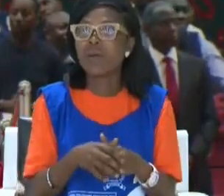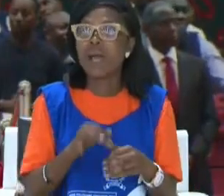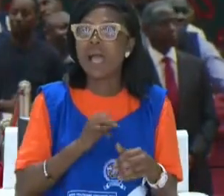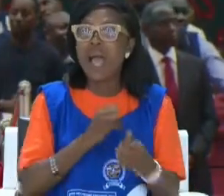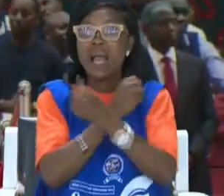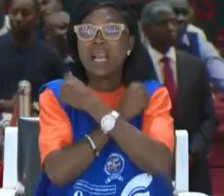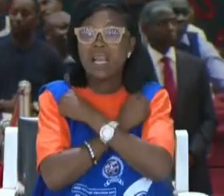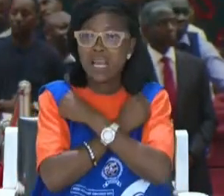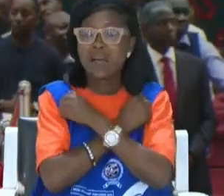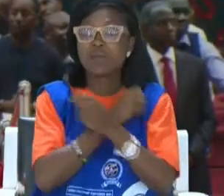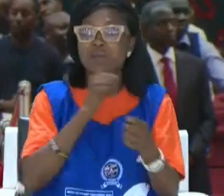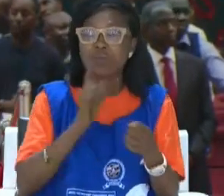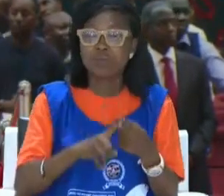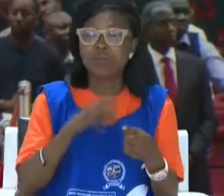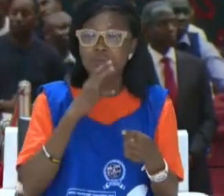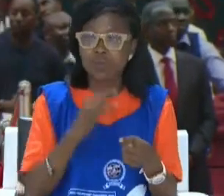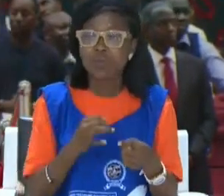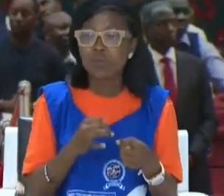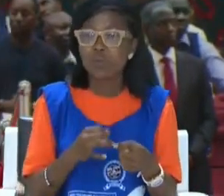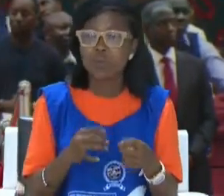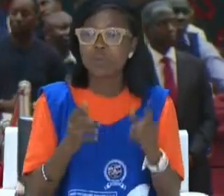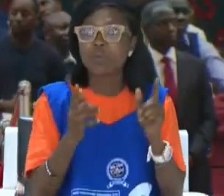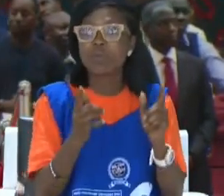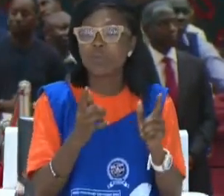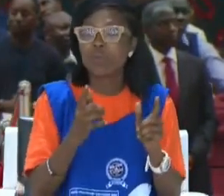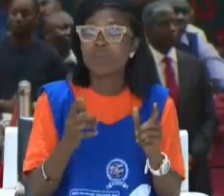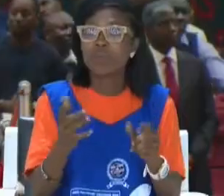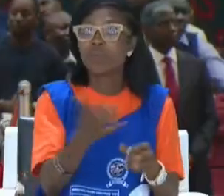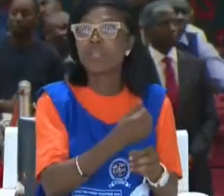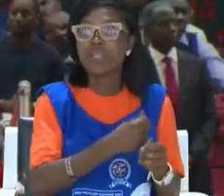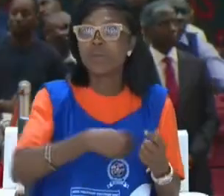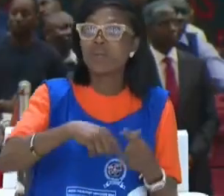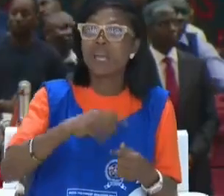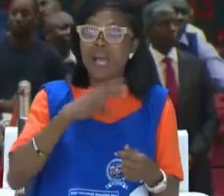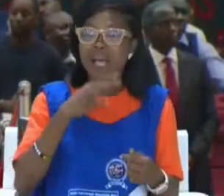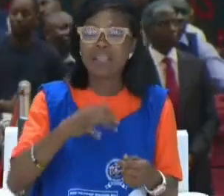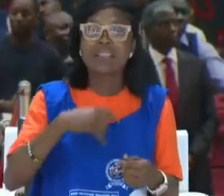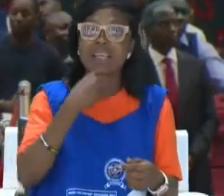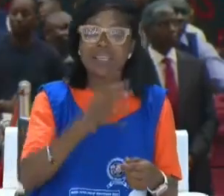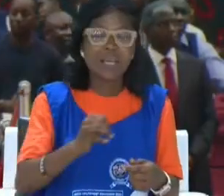to make them laugh. So I will say, phone them,